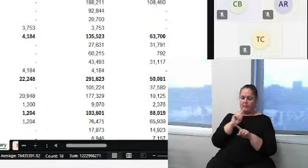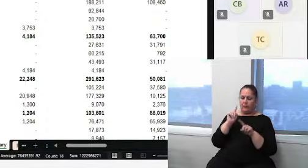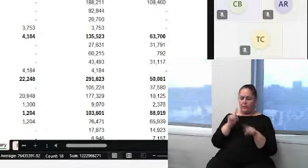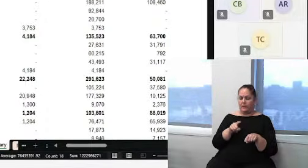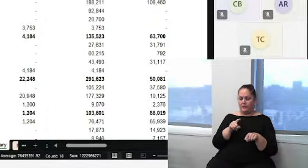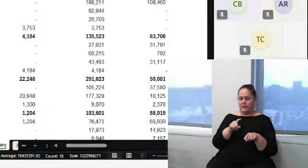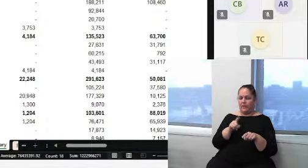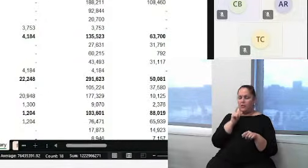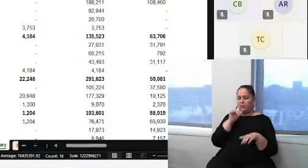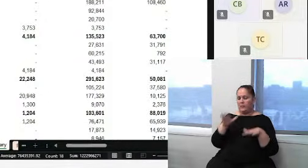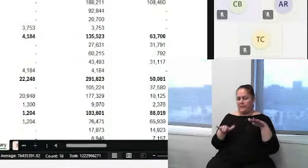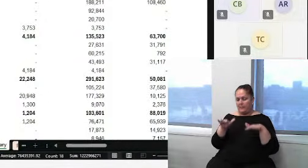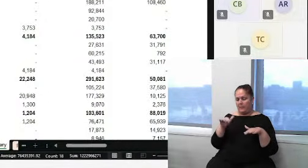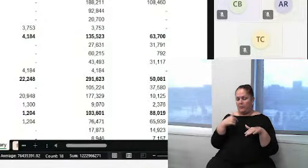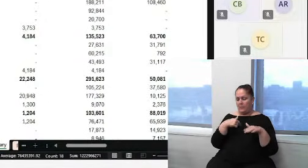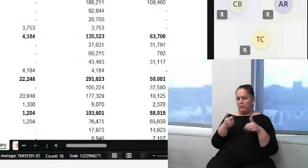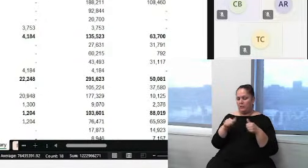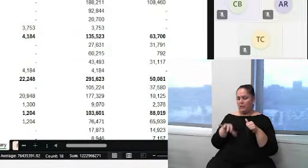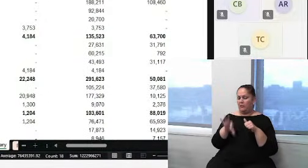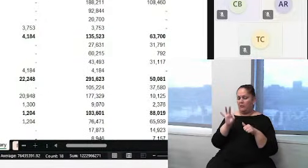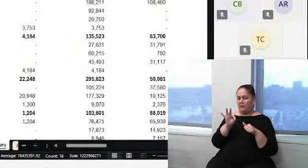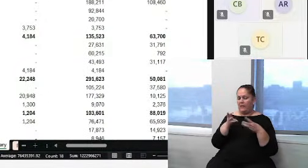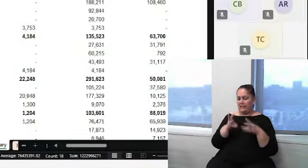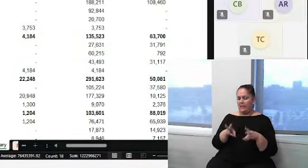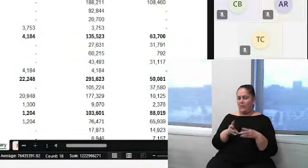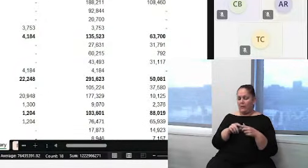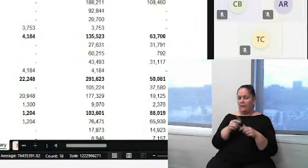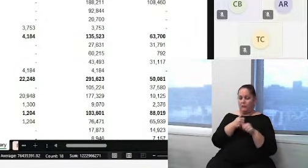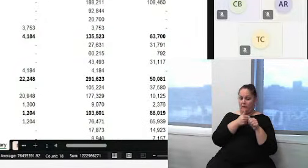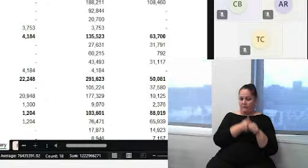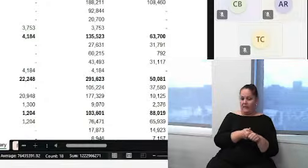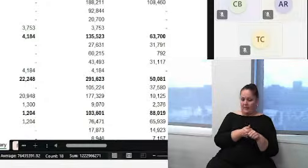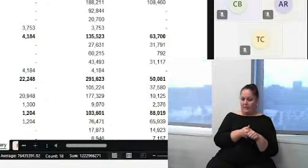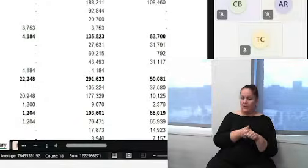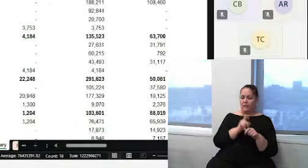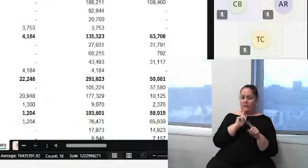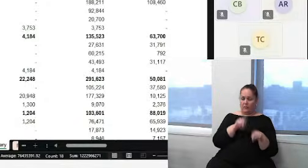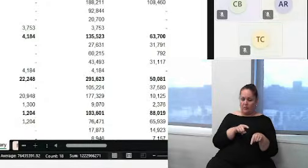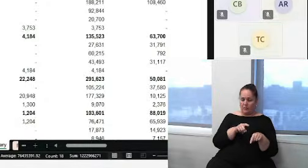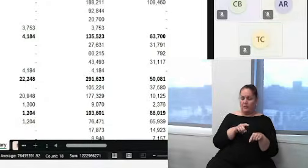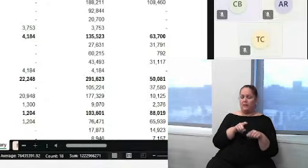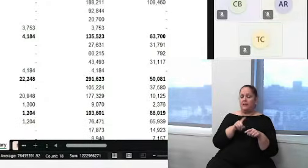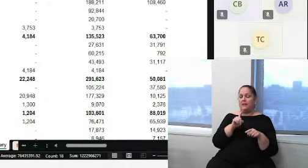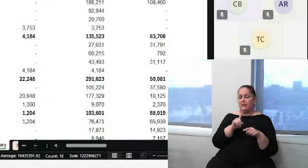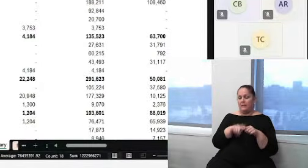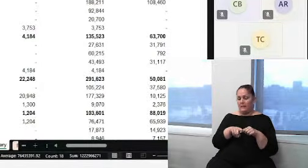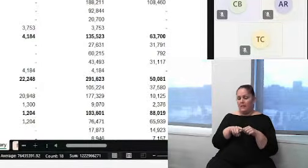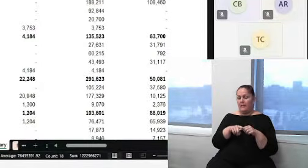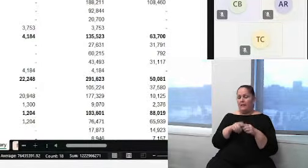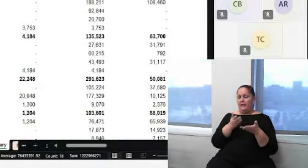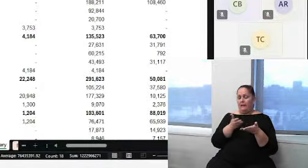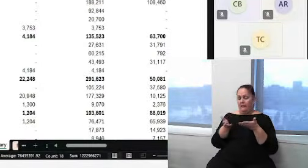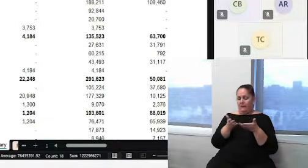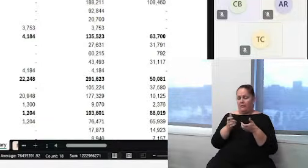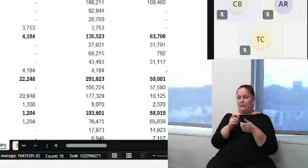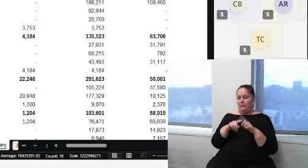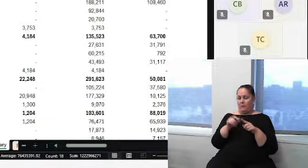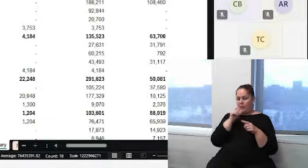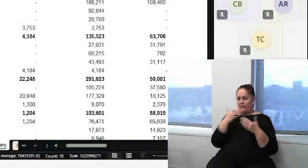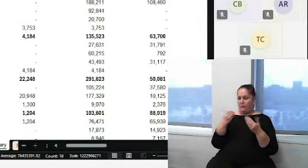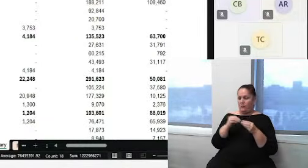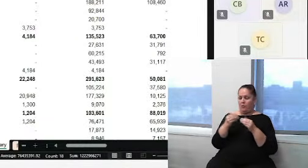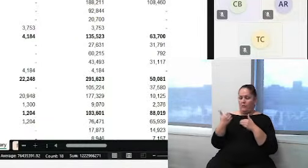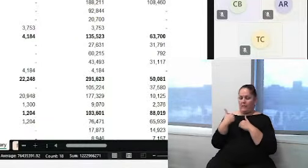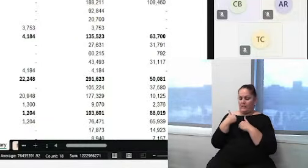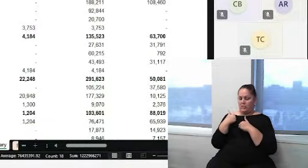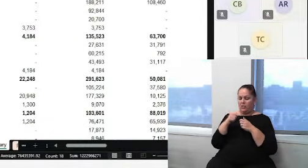having to abide to mandates. So it's a balance. We're trying to find a way to ensure we abide to the mandate while we continue with the obligation